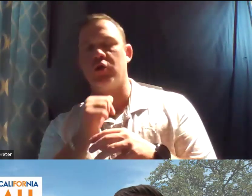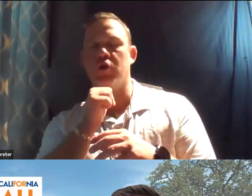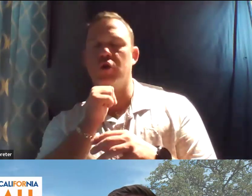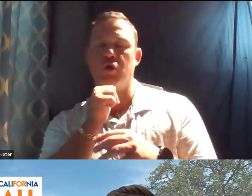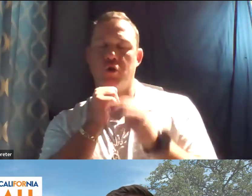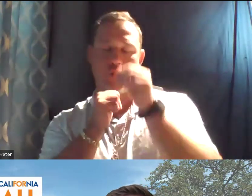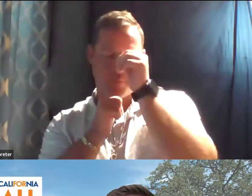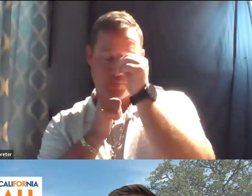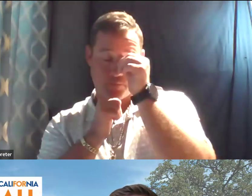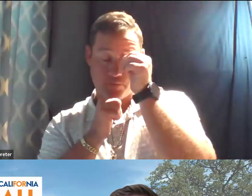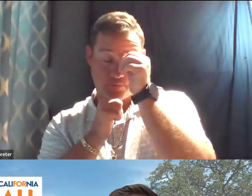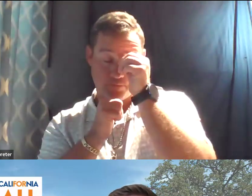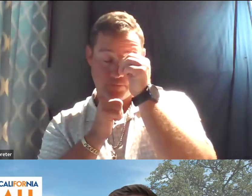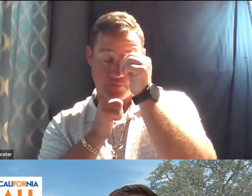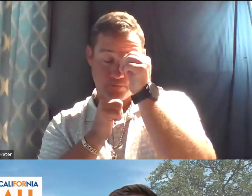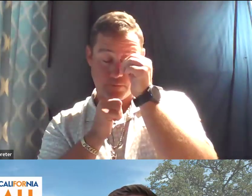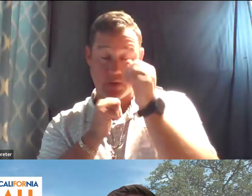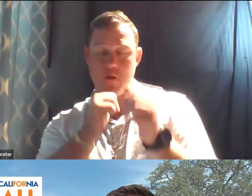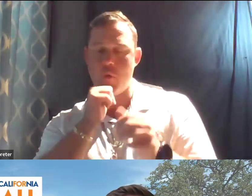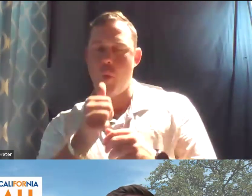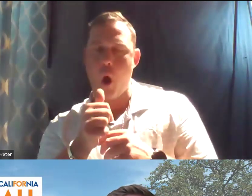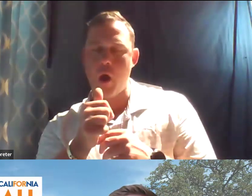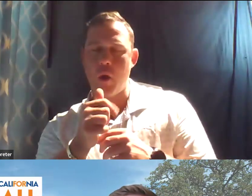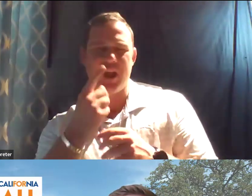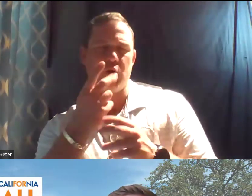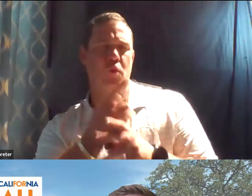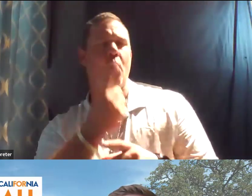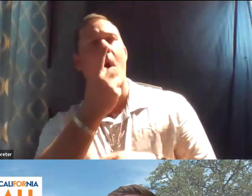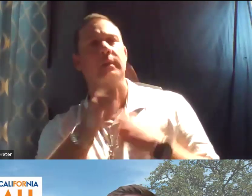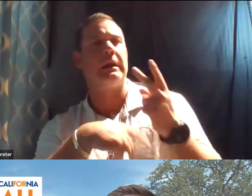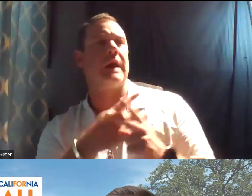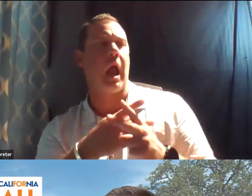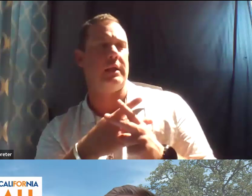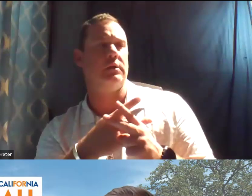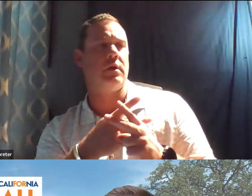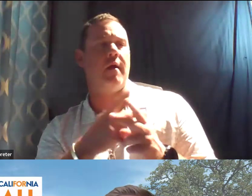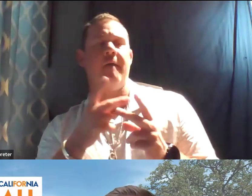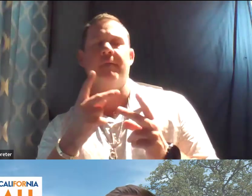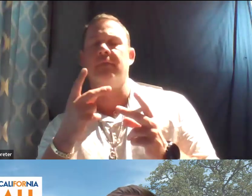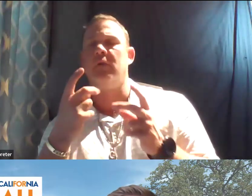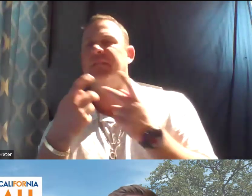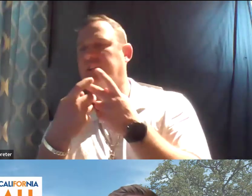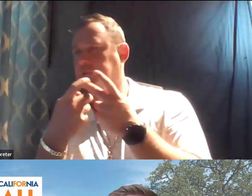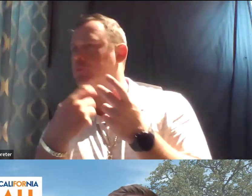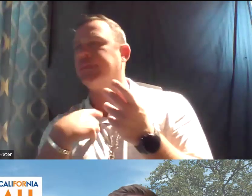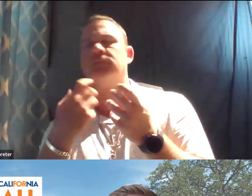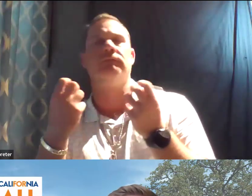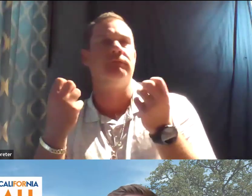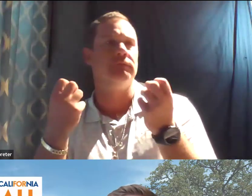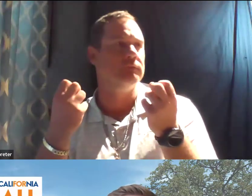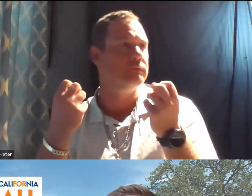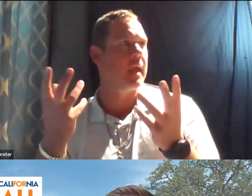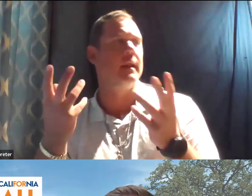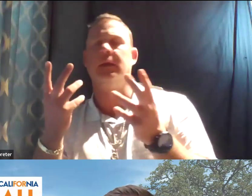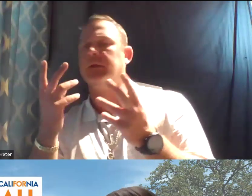having one type of device that meets the needs of all of our covered populations. We have found that many of our